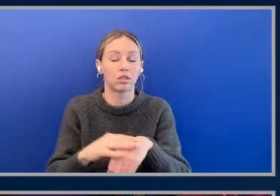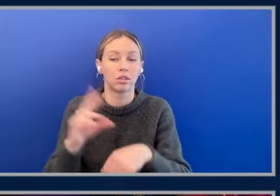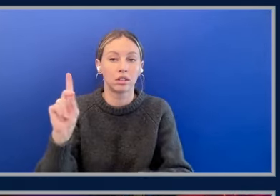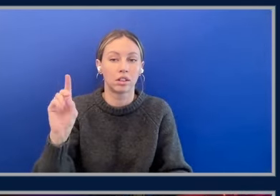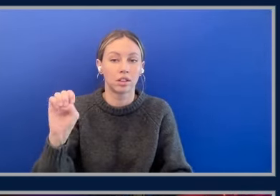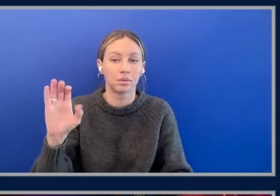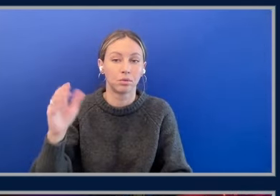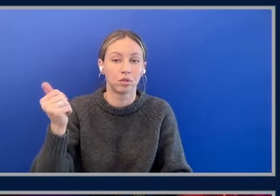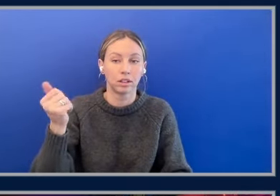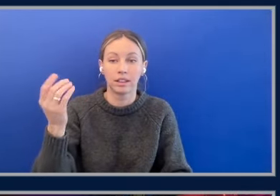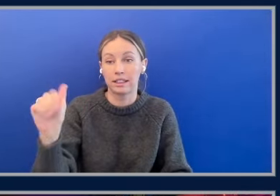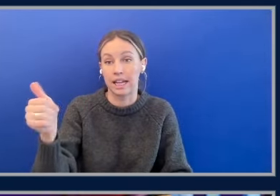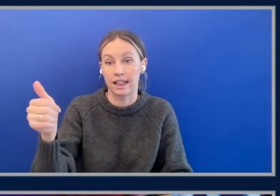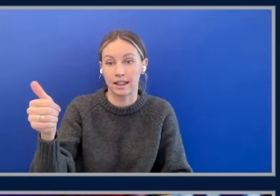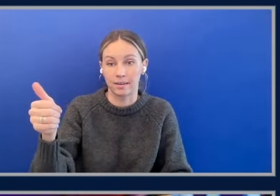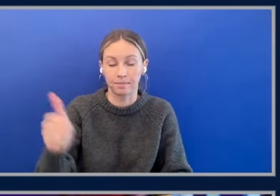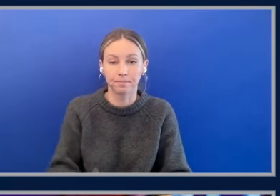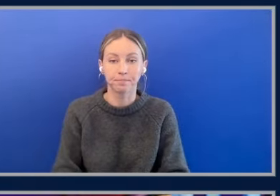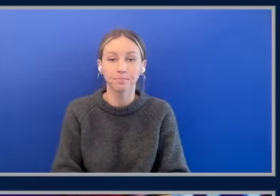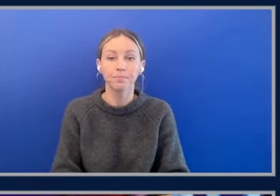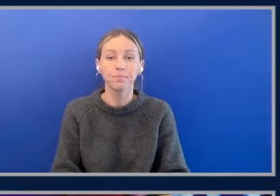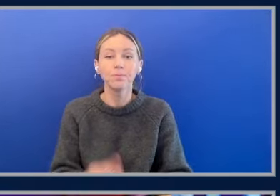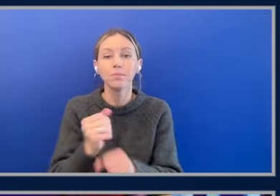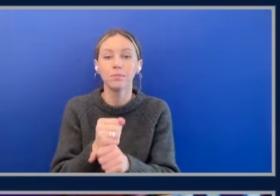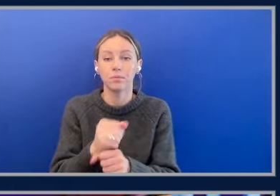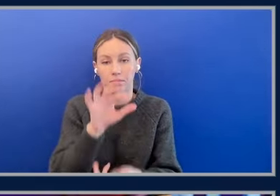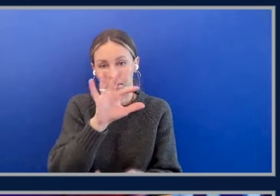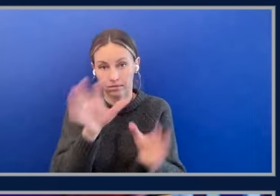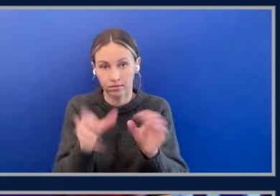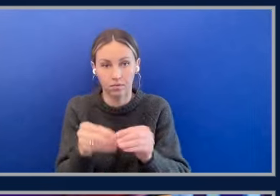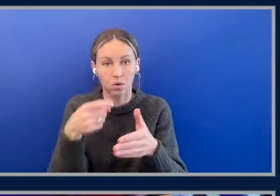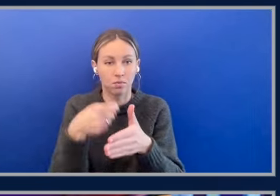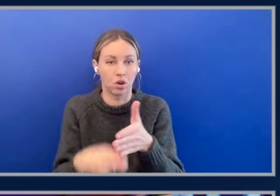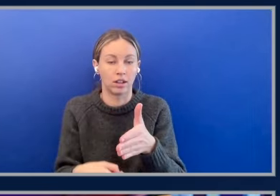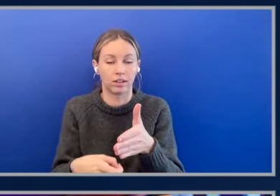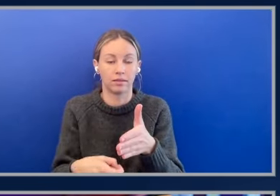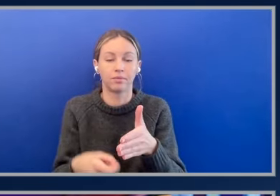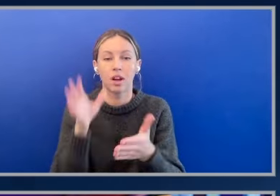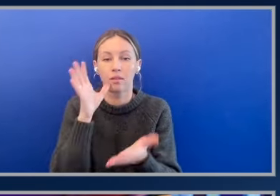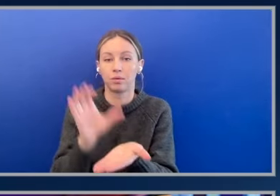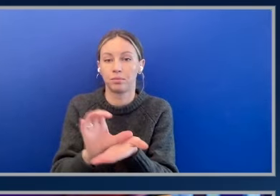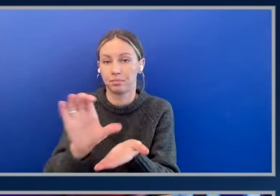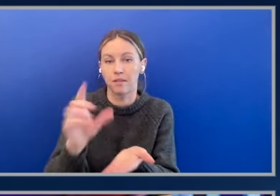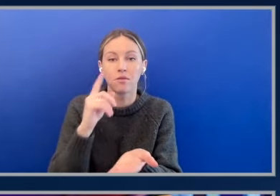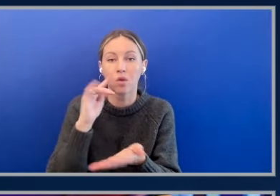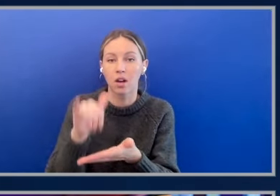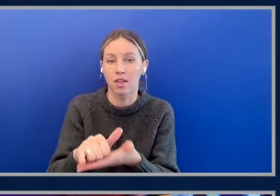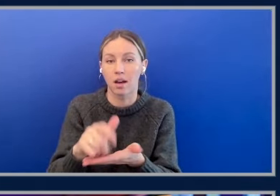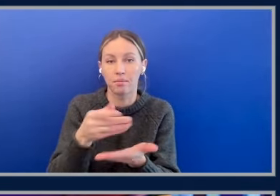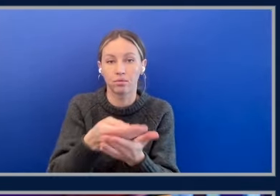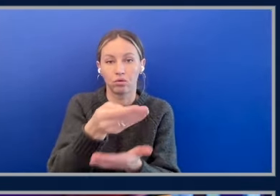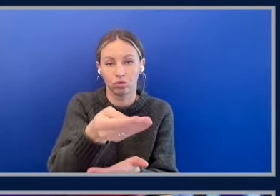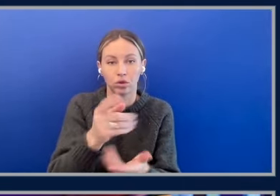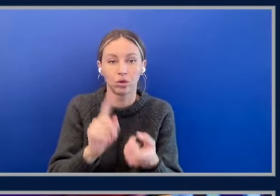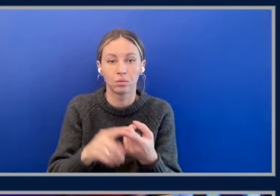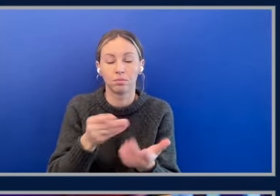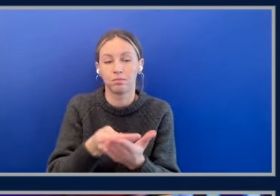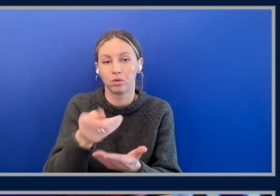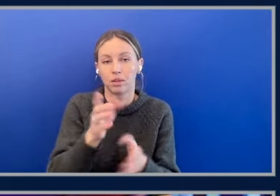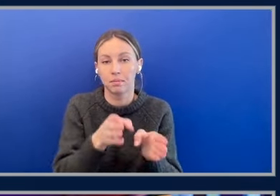you also get the total upfront price that you will have to pay if you decide to purchase this plan with the